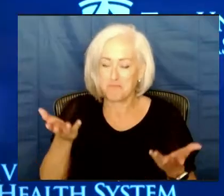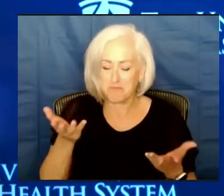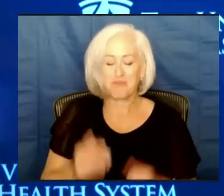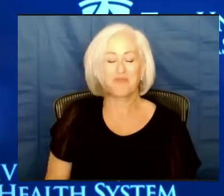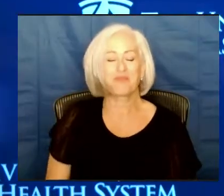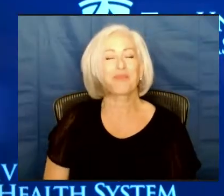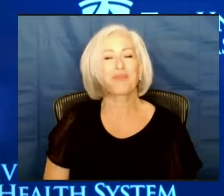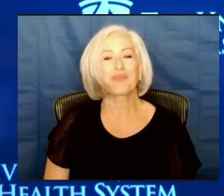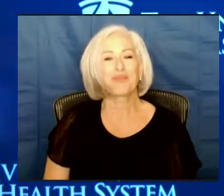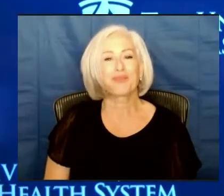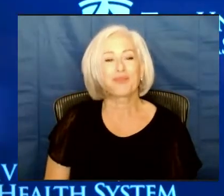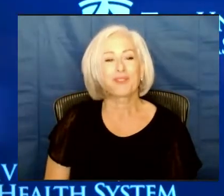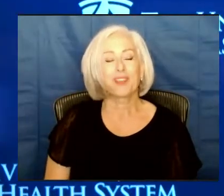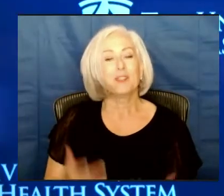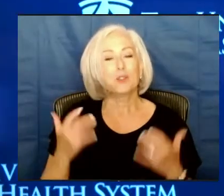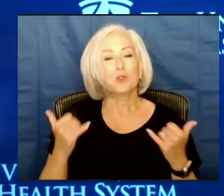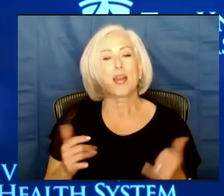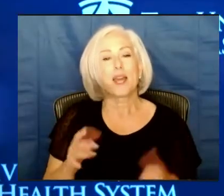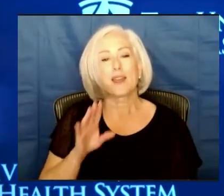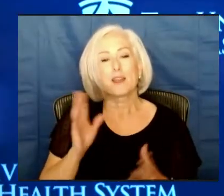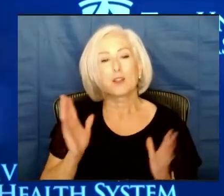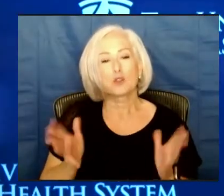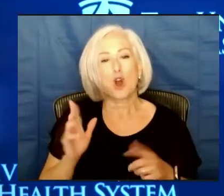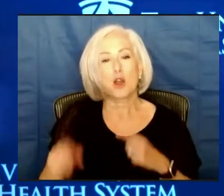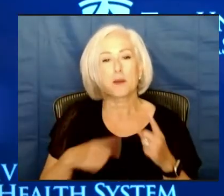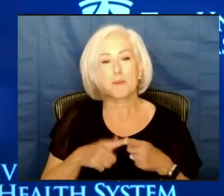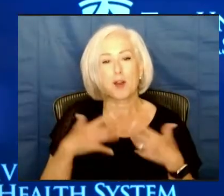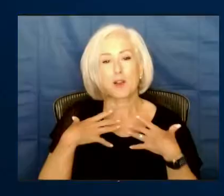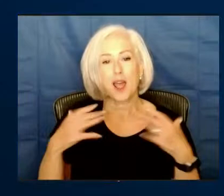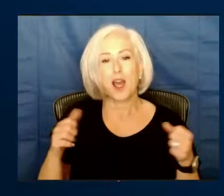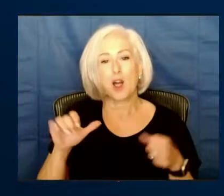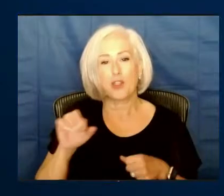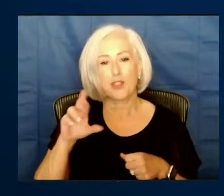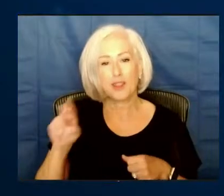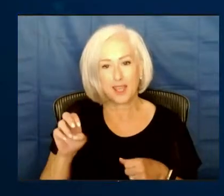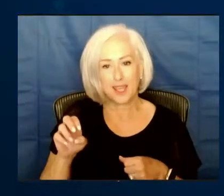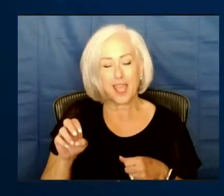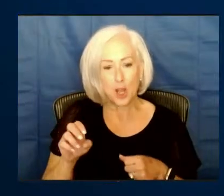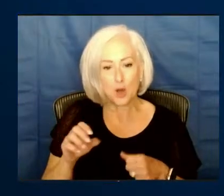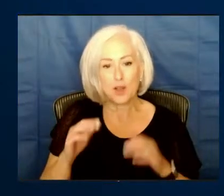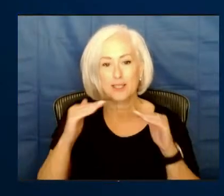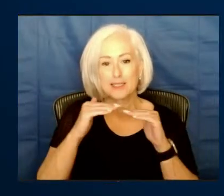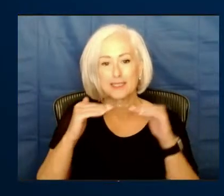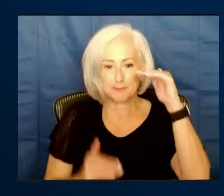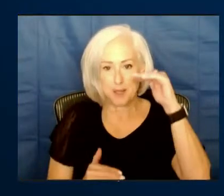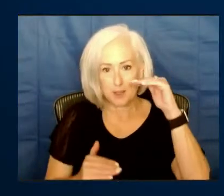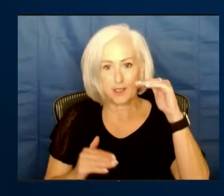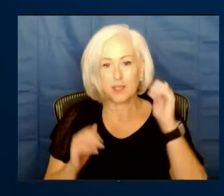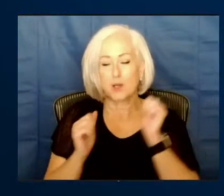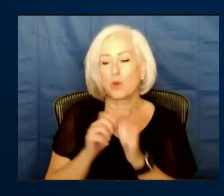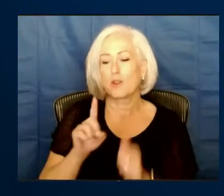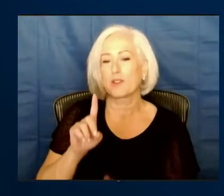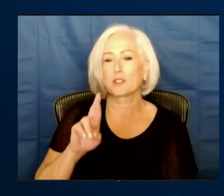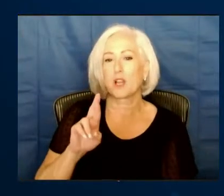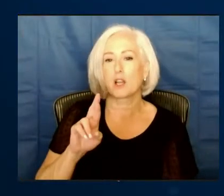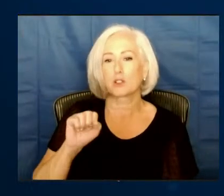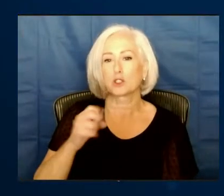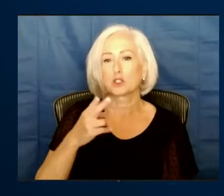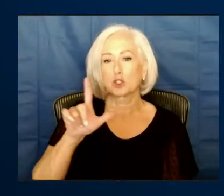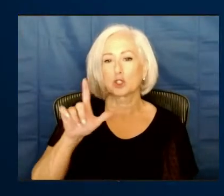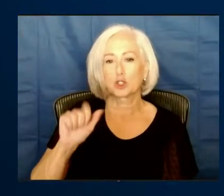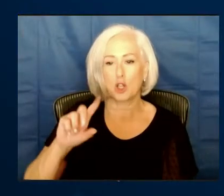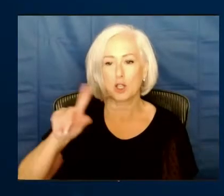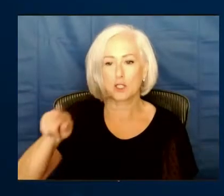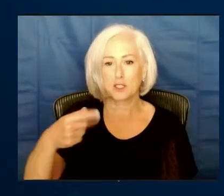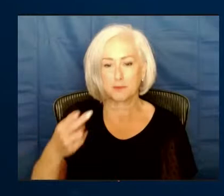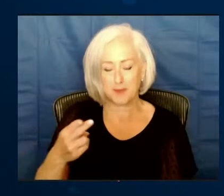talking today about healthcare disparity among minorities this morning with Dr. Charlotte Smith, population health expert here at the University of Kansas Medical Center, and